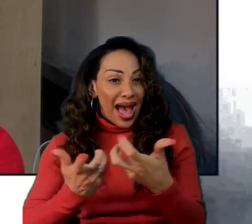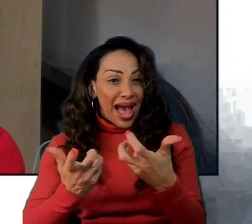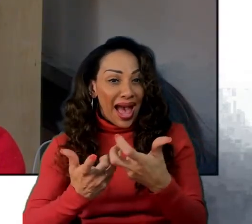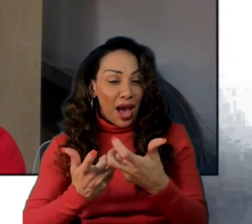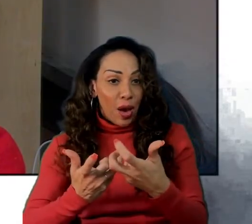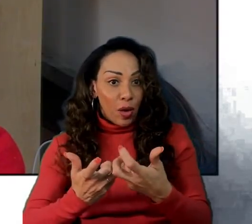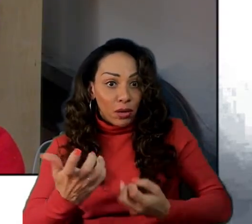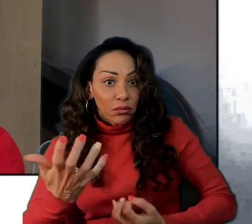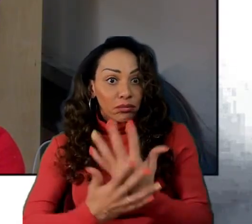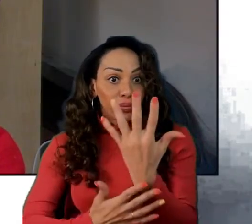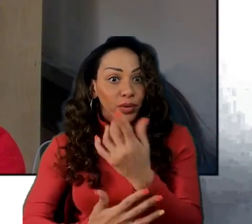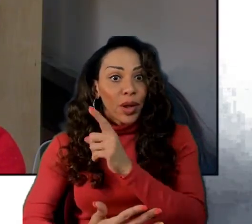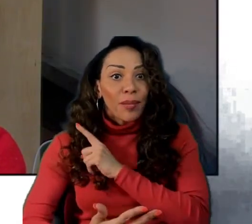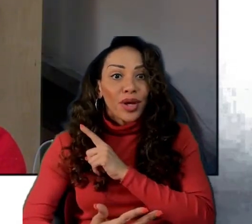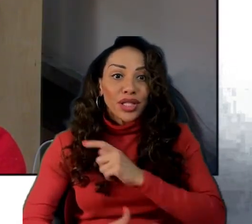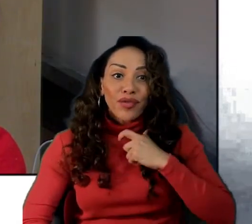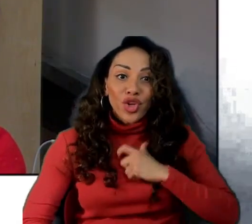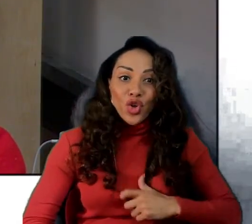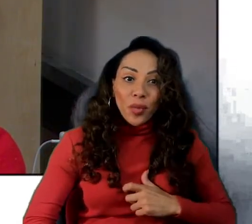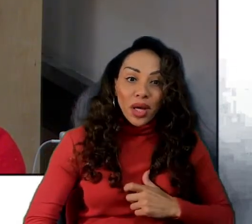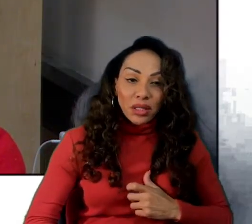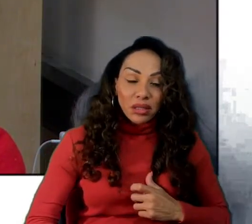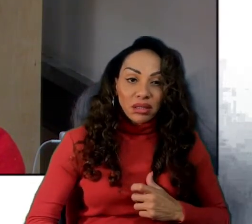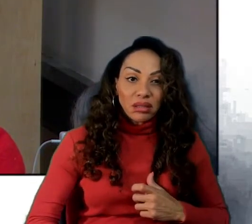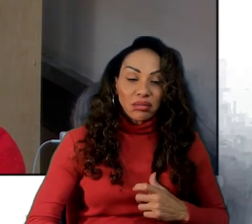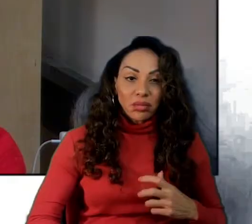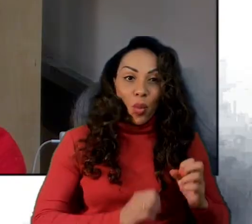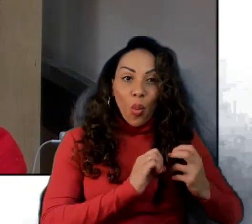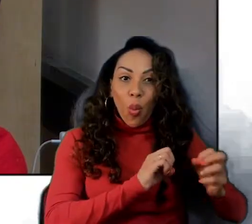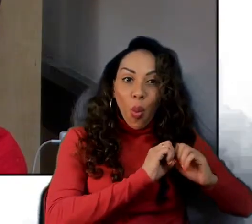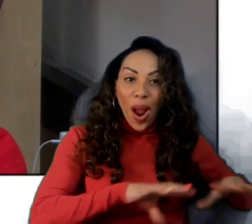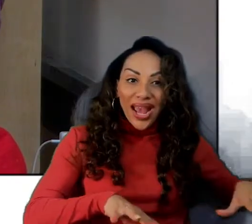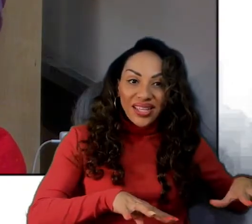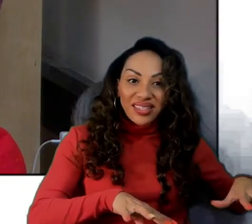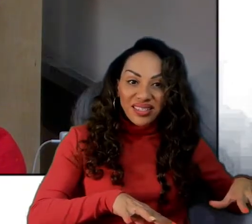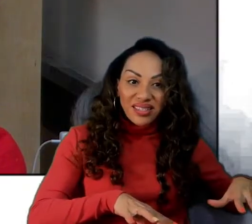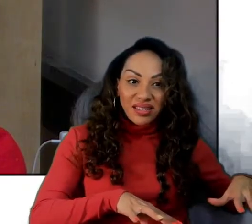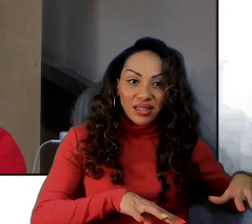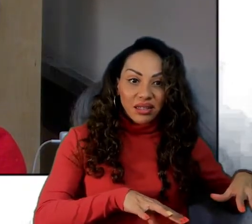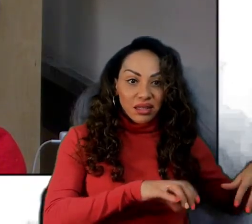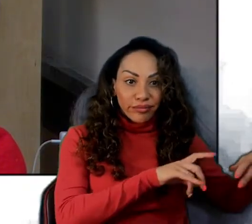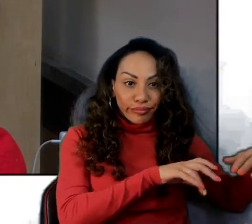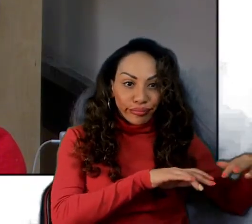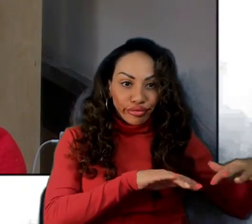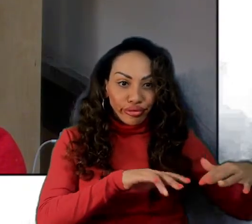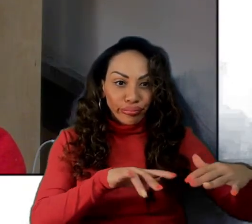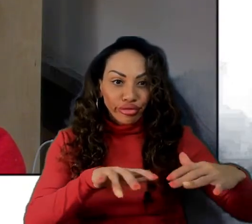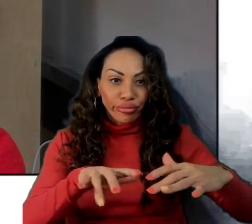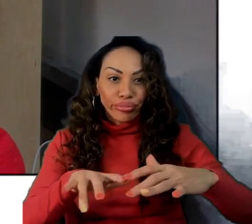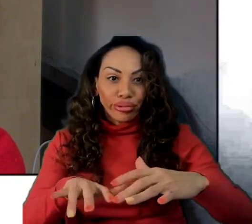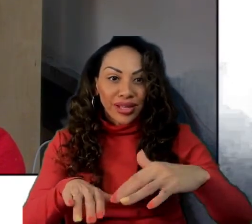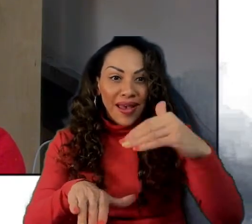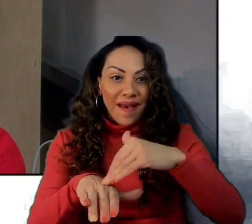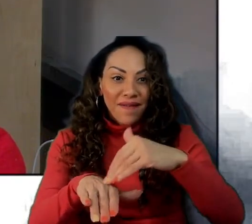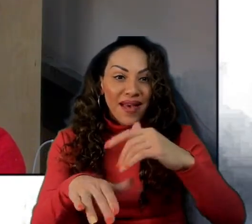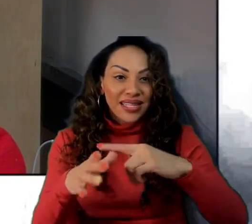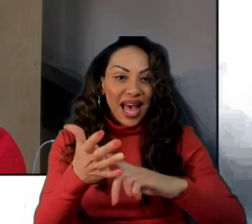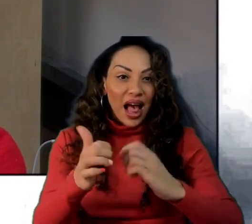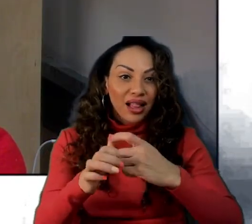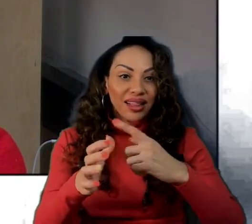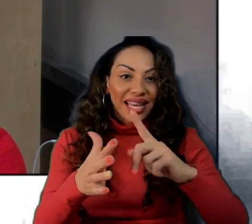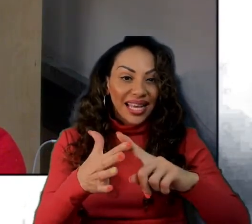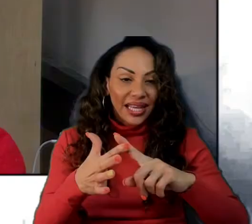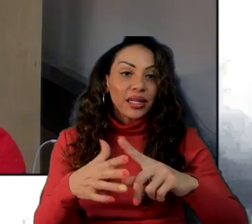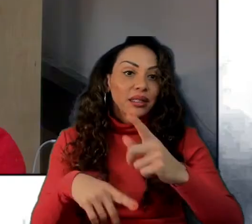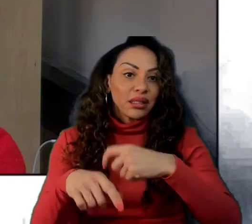into water. So there is that kind of tracking of human behaviour, which is also a really interesting angle. And we use